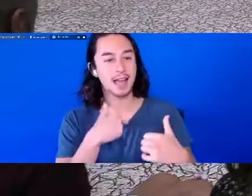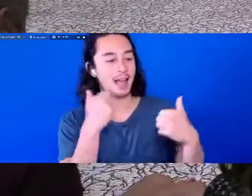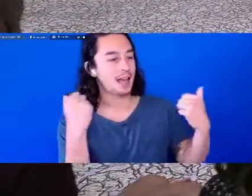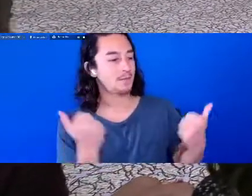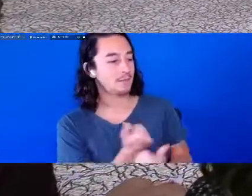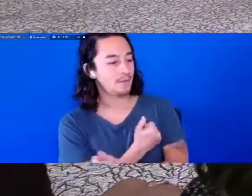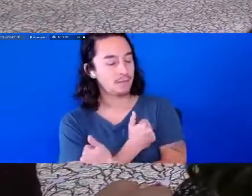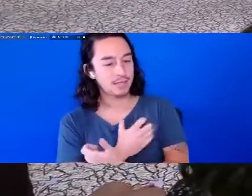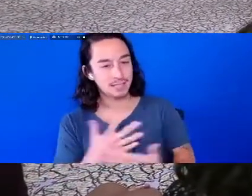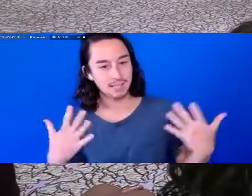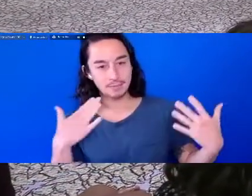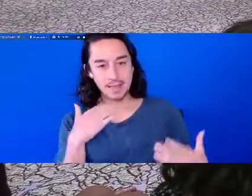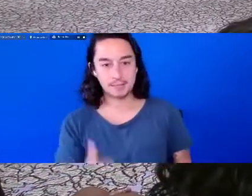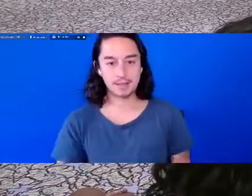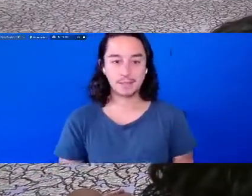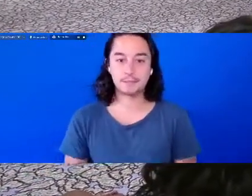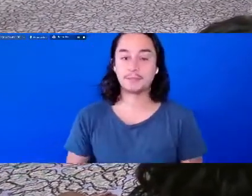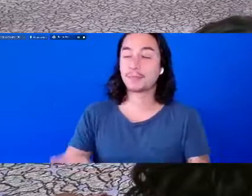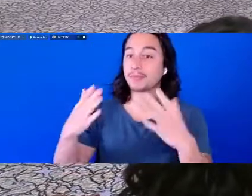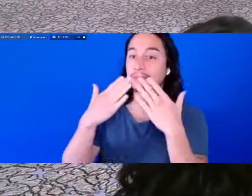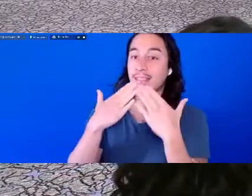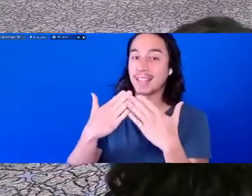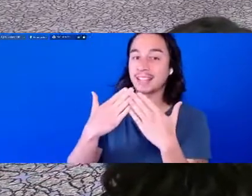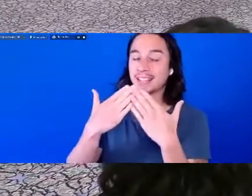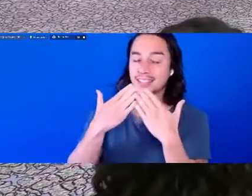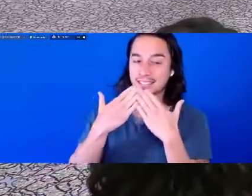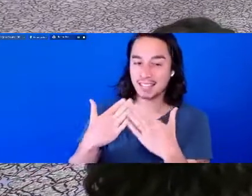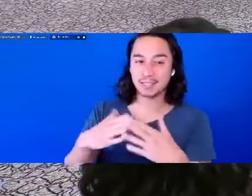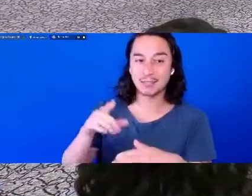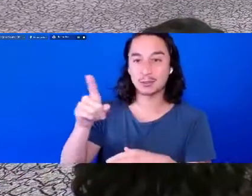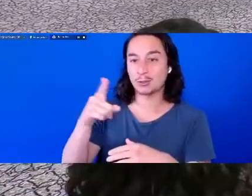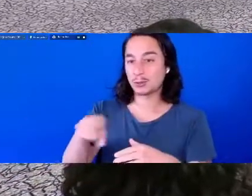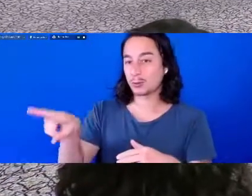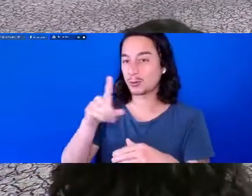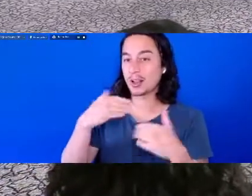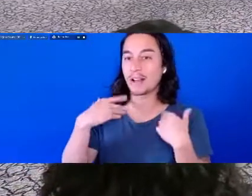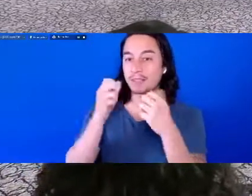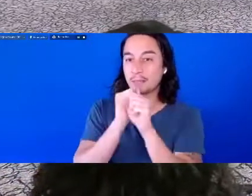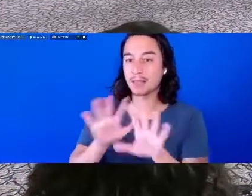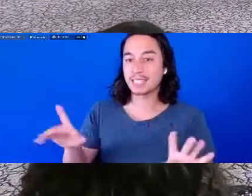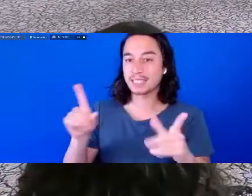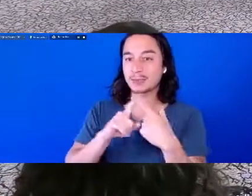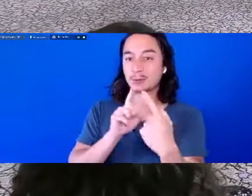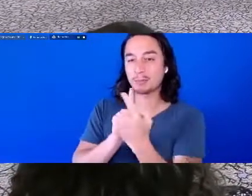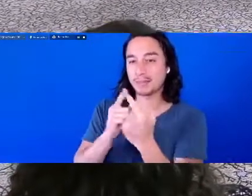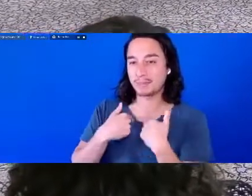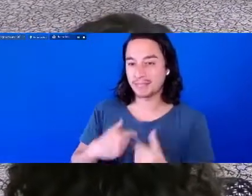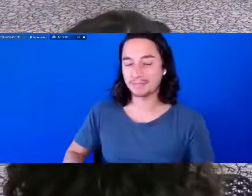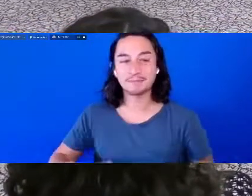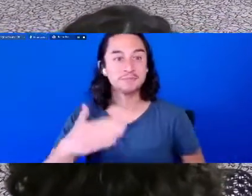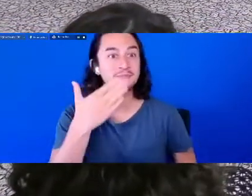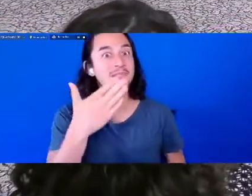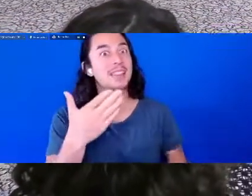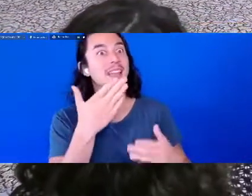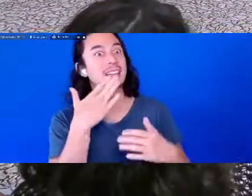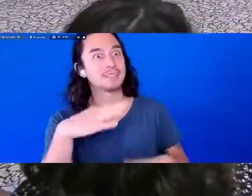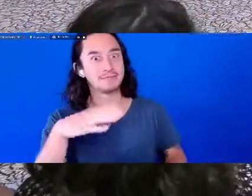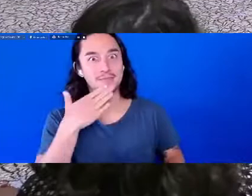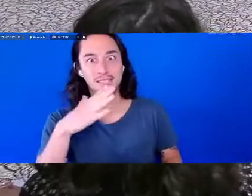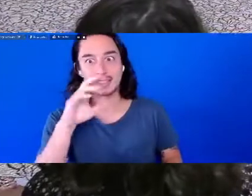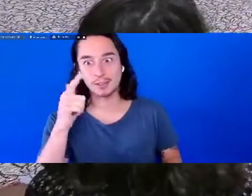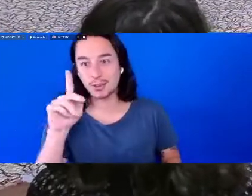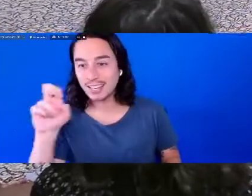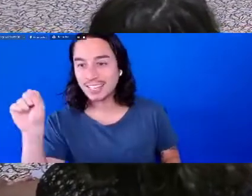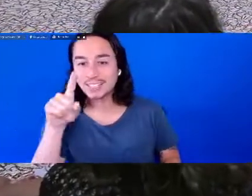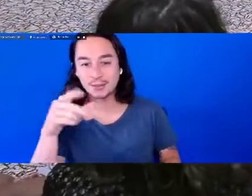everything, baby. And thank goodness you have the blessing to meet me. And thank goodness you have the